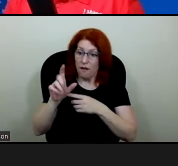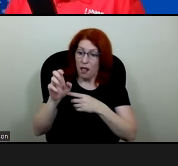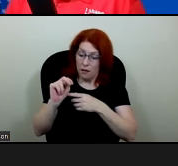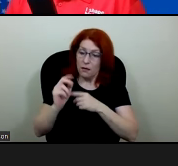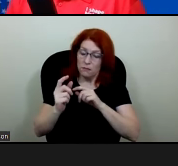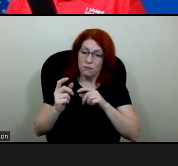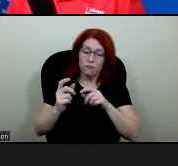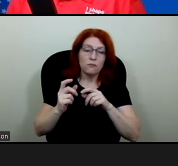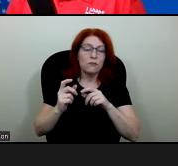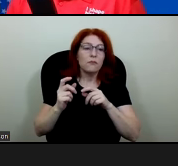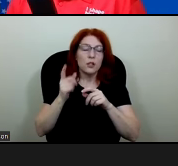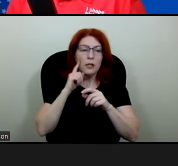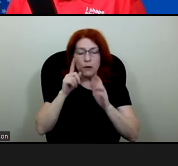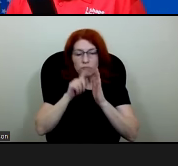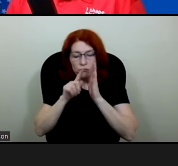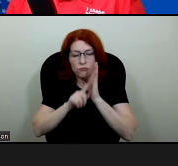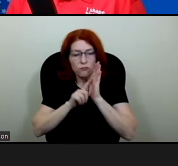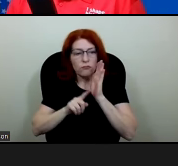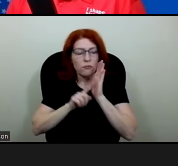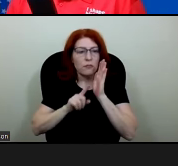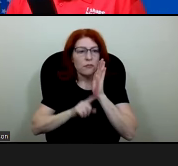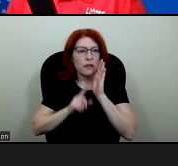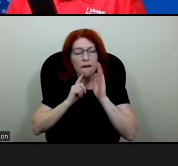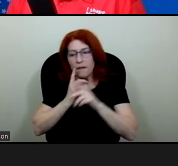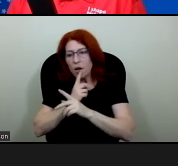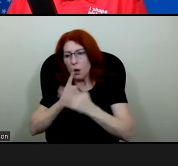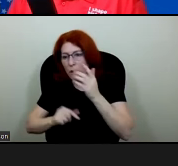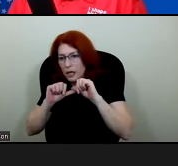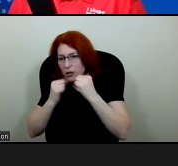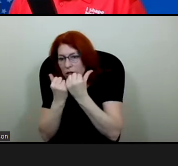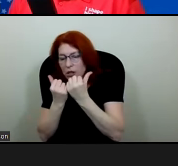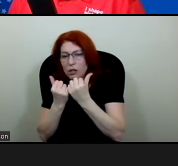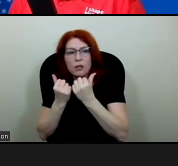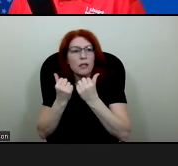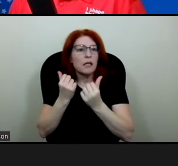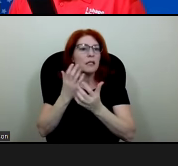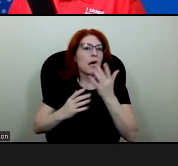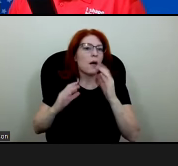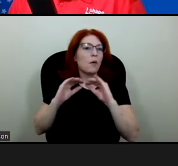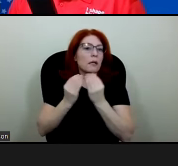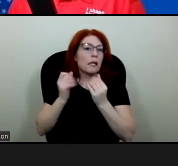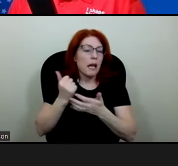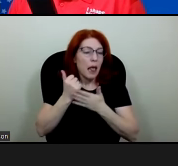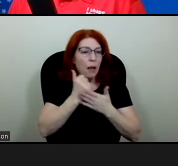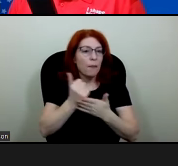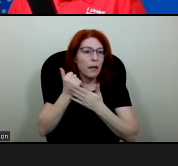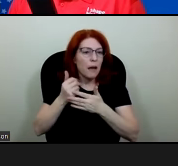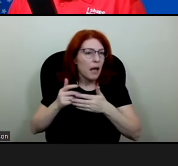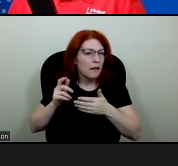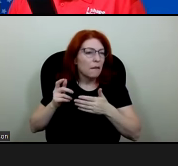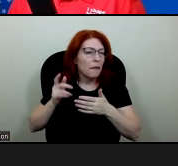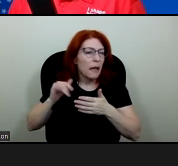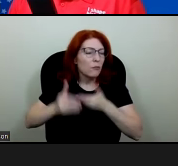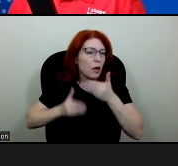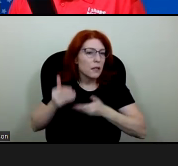can do some research and find out what agencies or organizations that can help them and what's the process of getting their